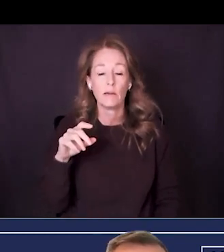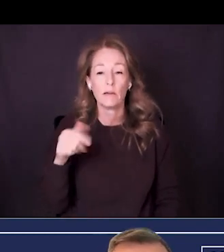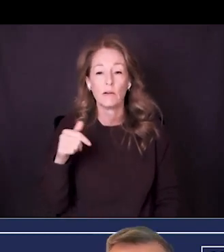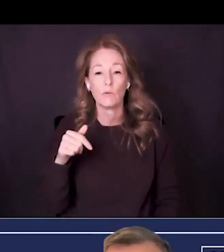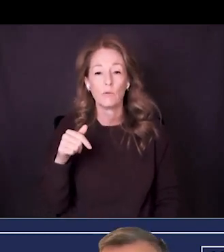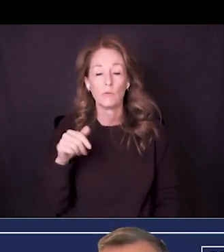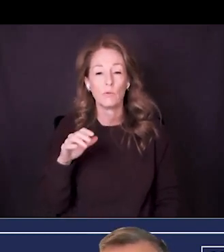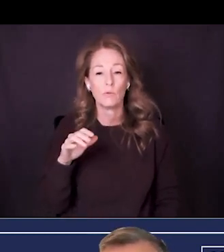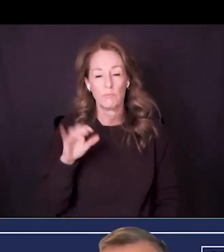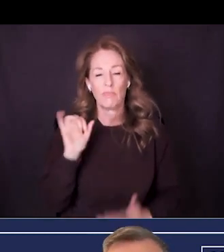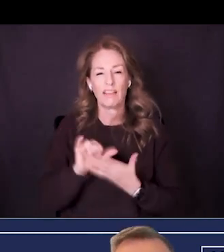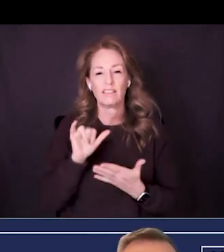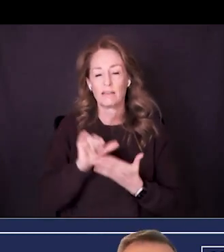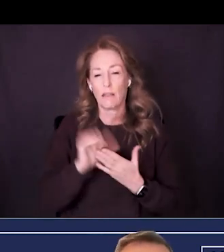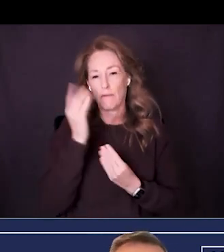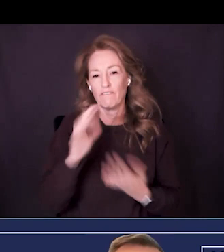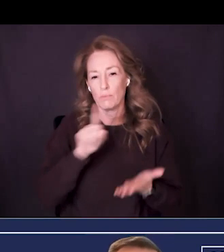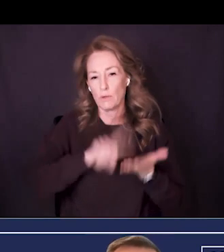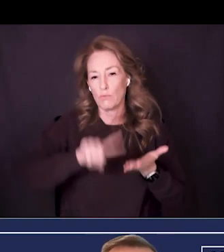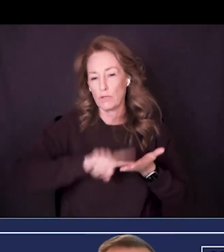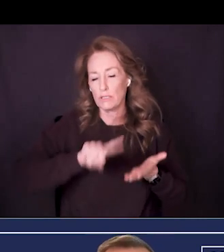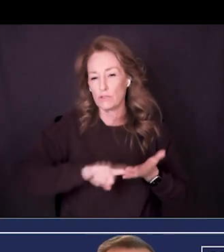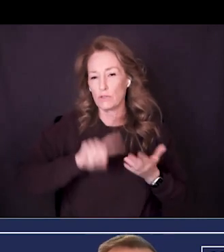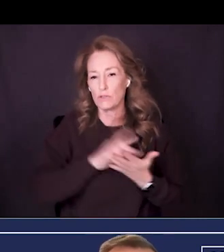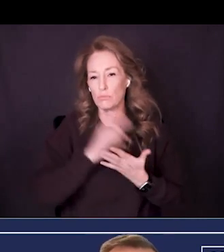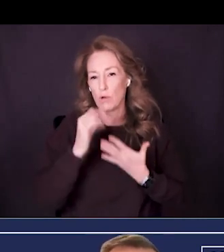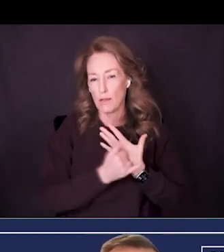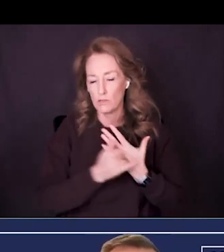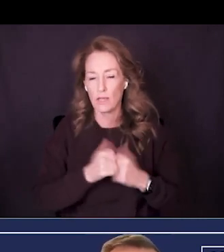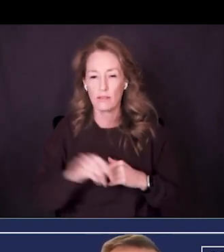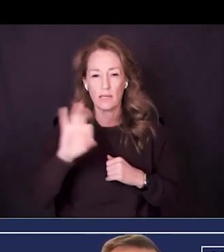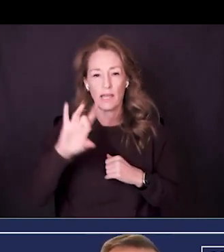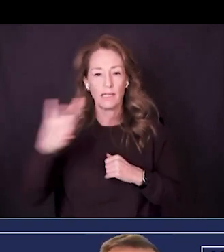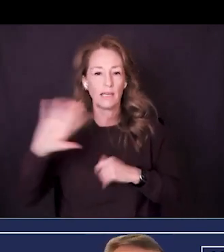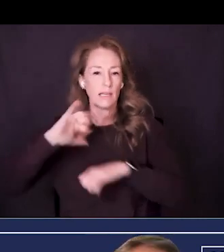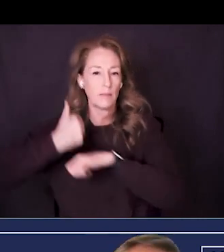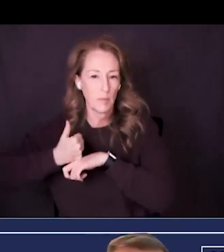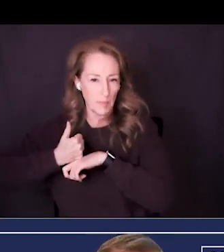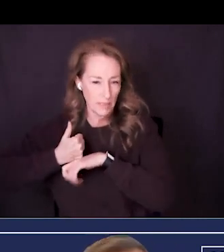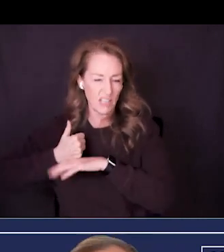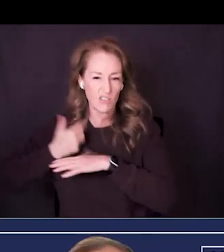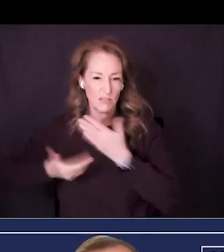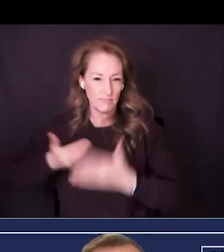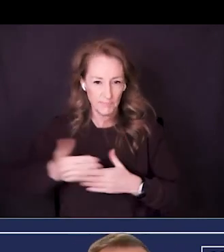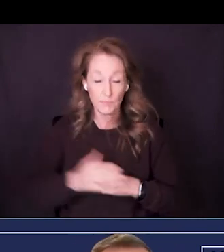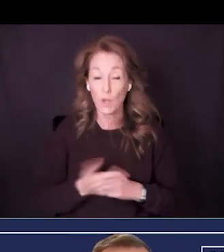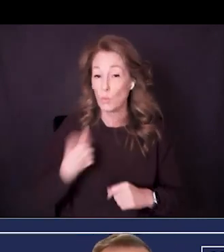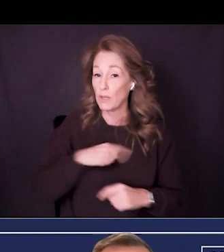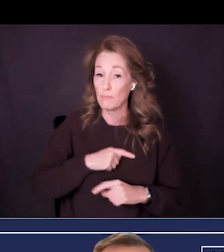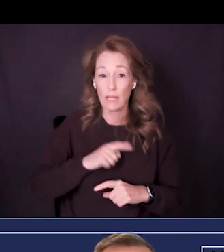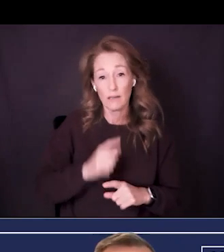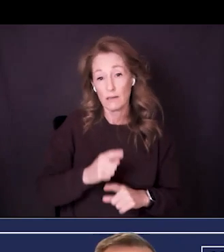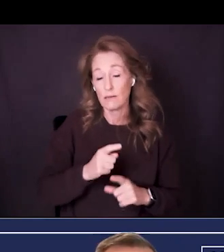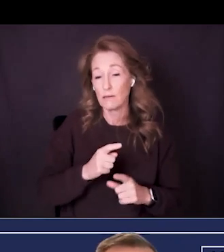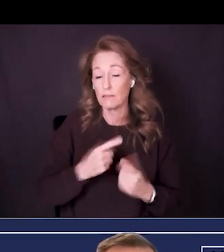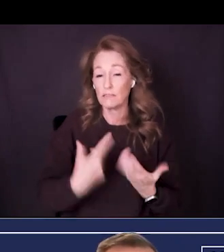research project around 988 implementation. This is something that we've been talking about for quite